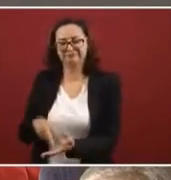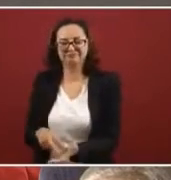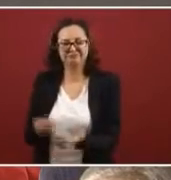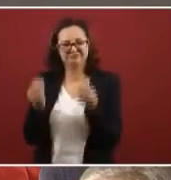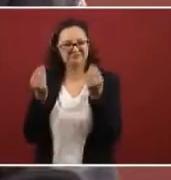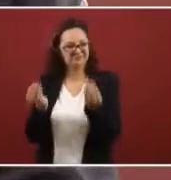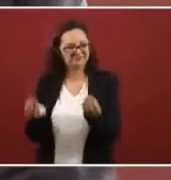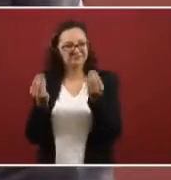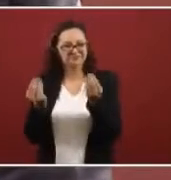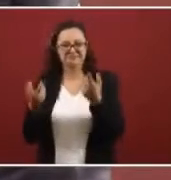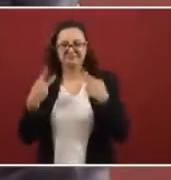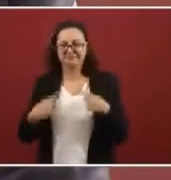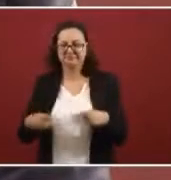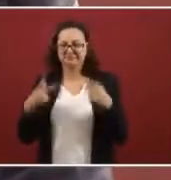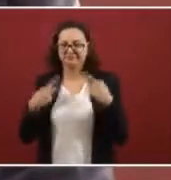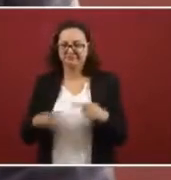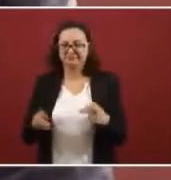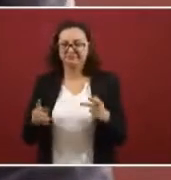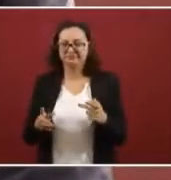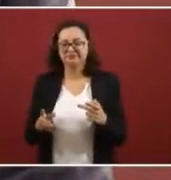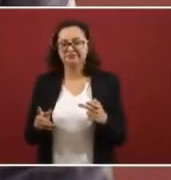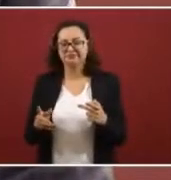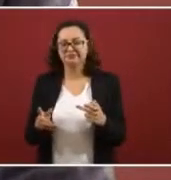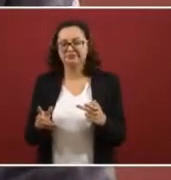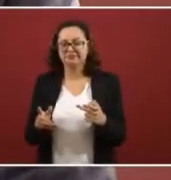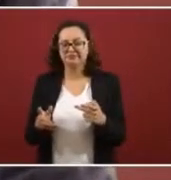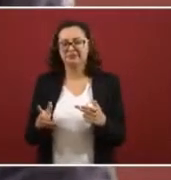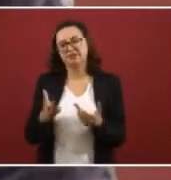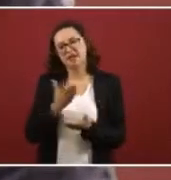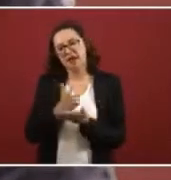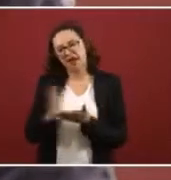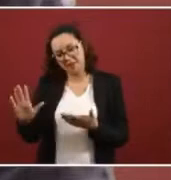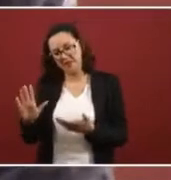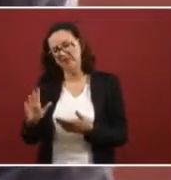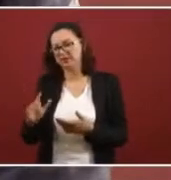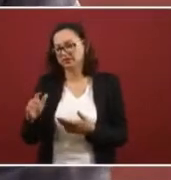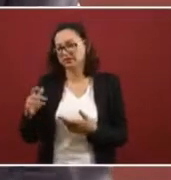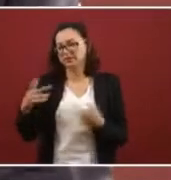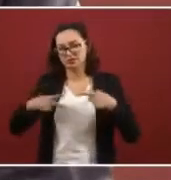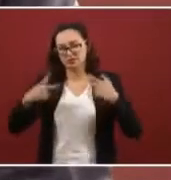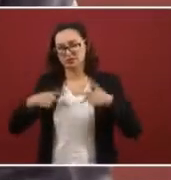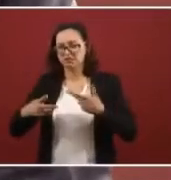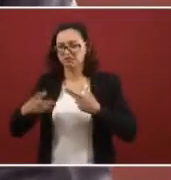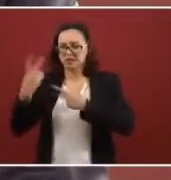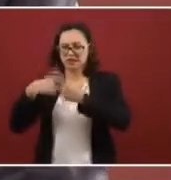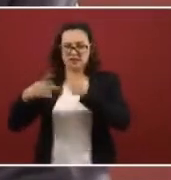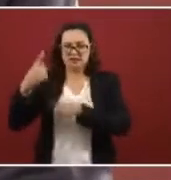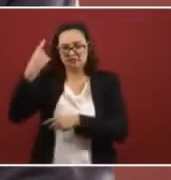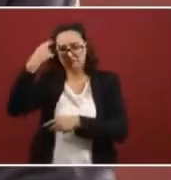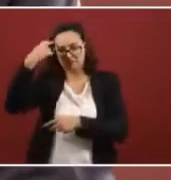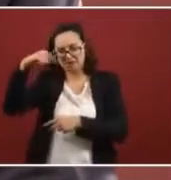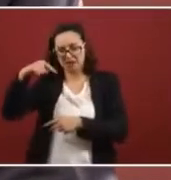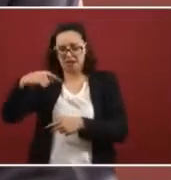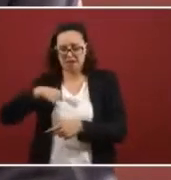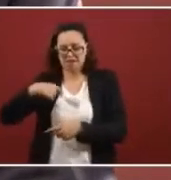And lots of people, besides the ones that assisted to our act. In